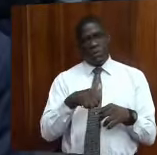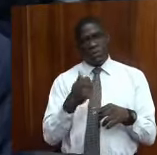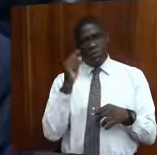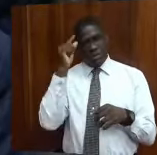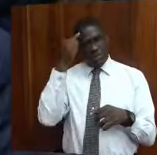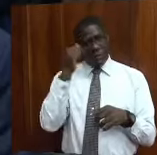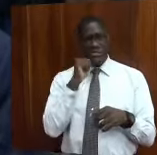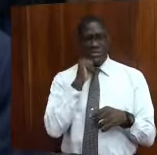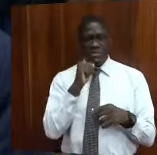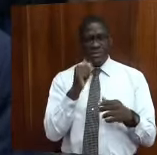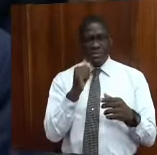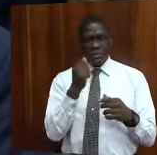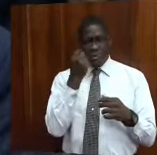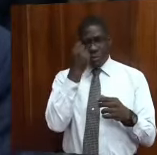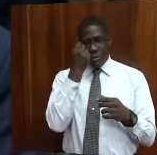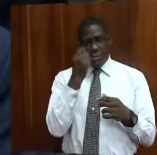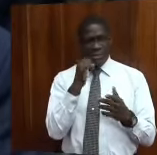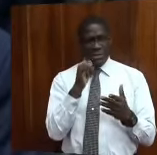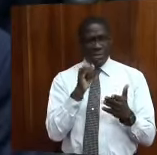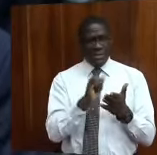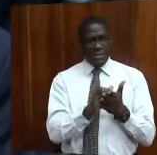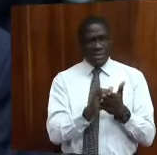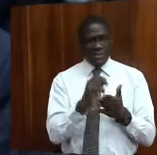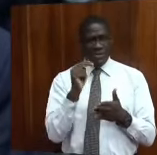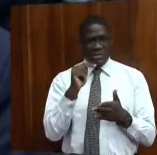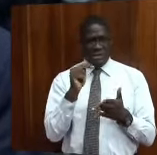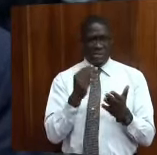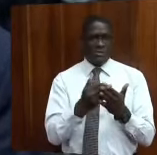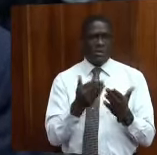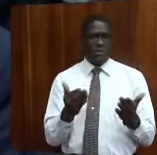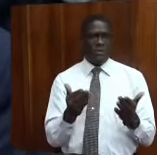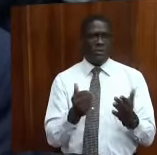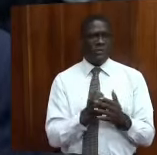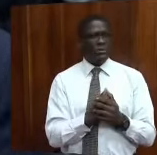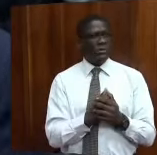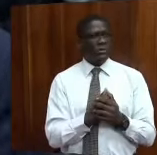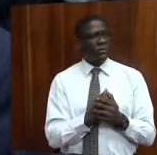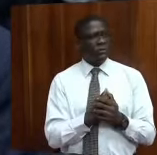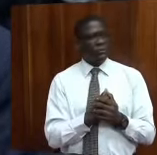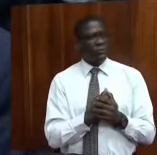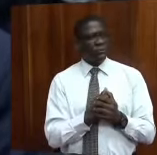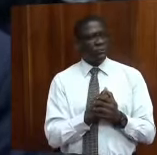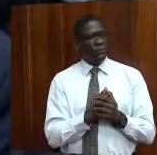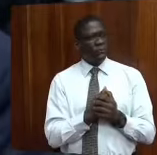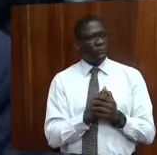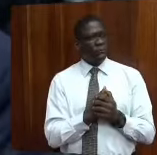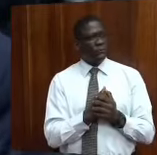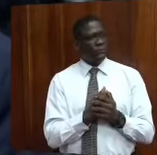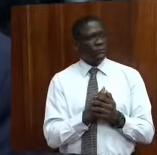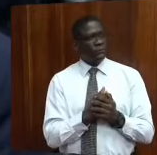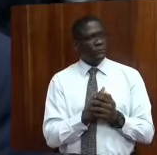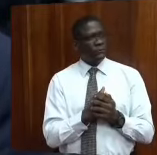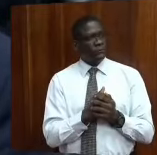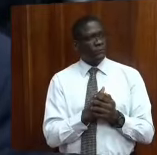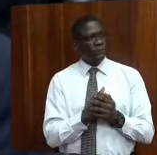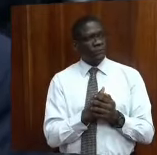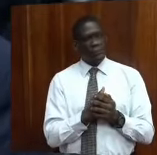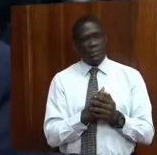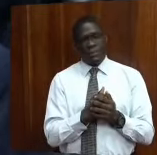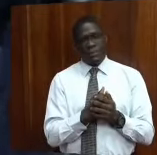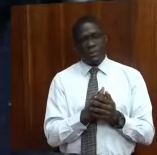the vision to understand that in the new world of the knowledge economy and creative economies, that the talent of our youth was